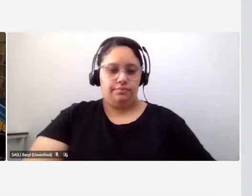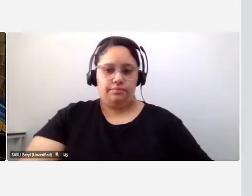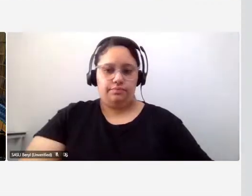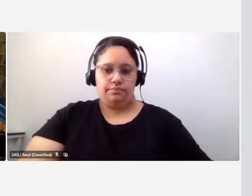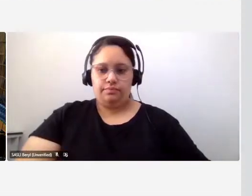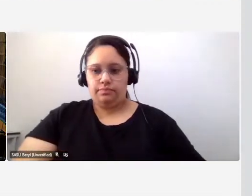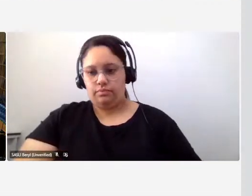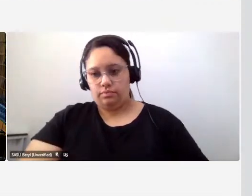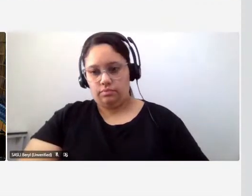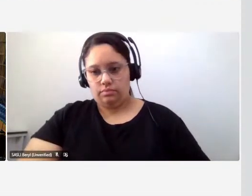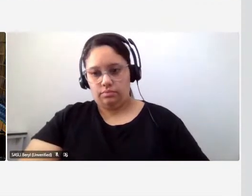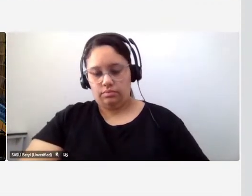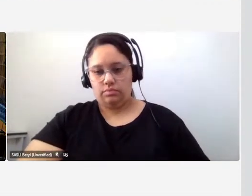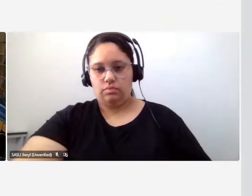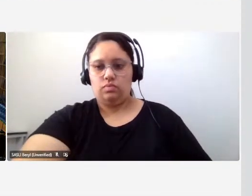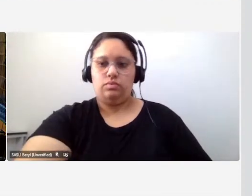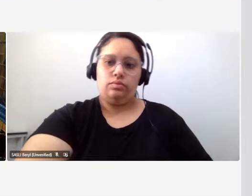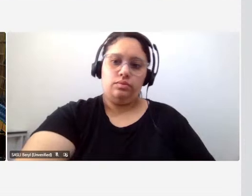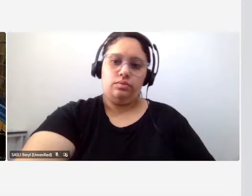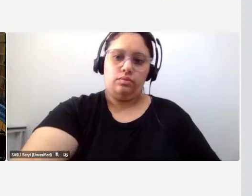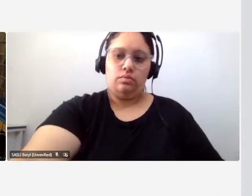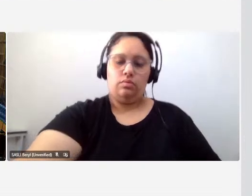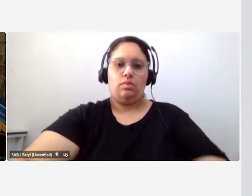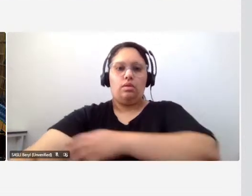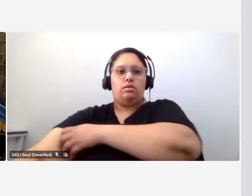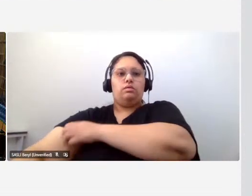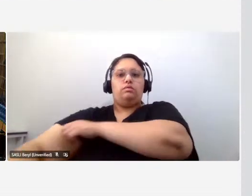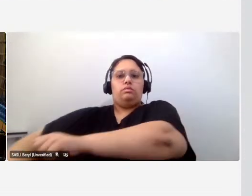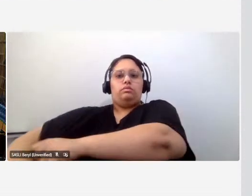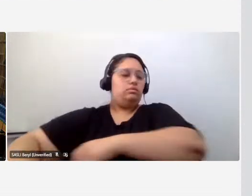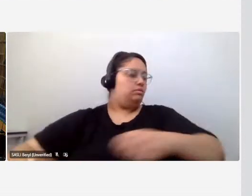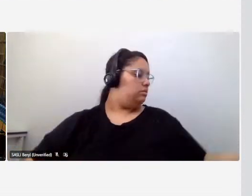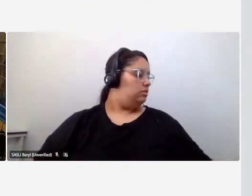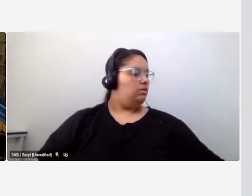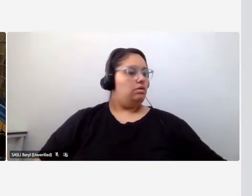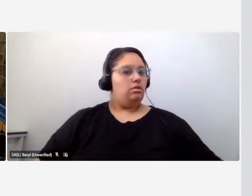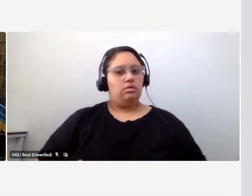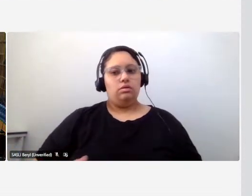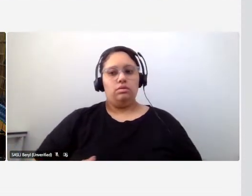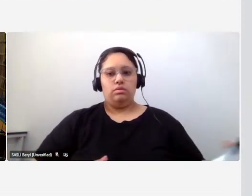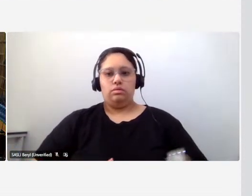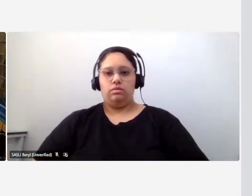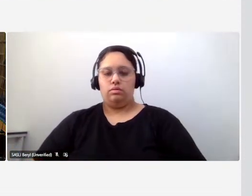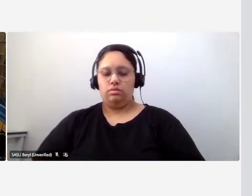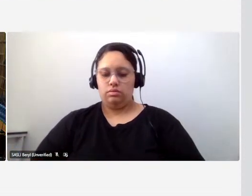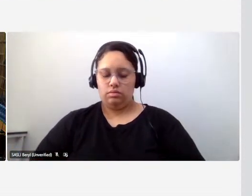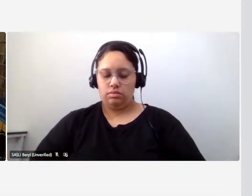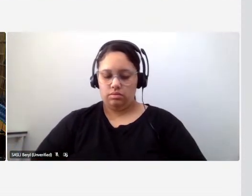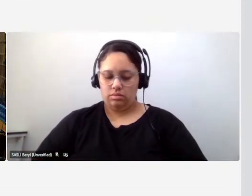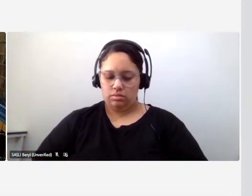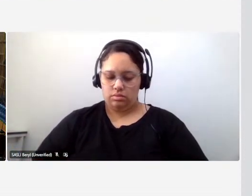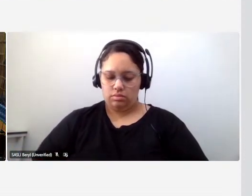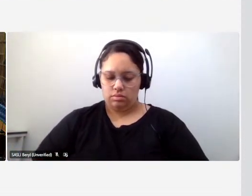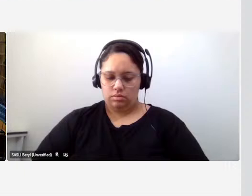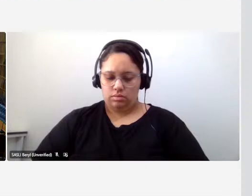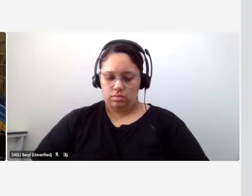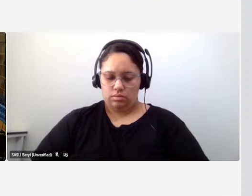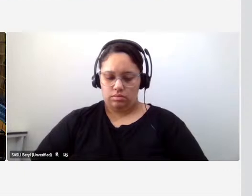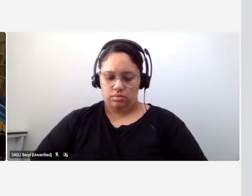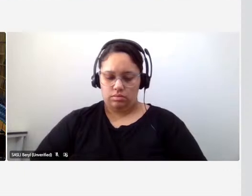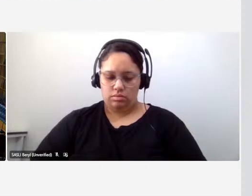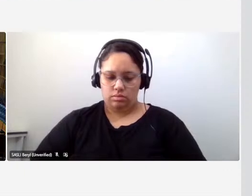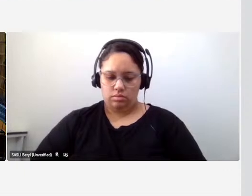We understand the challenges departments faces, right? But I don't think, Chair, okay, because